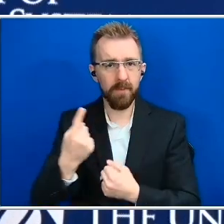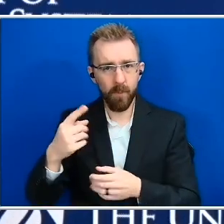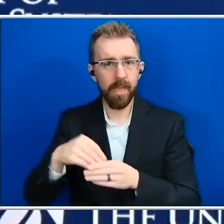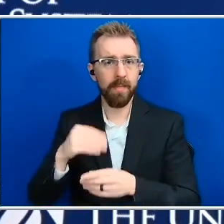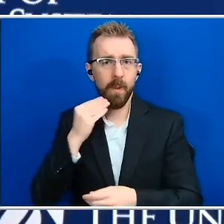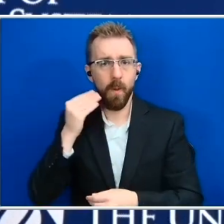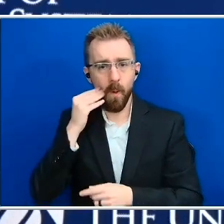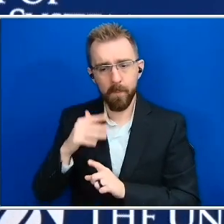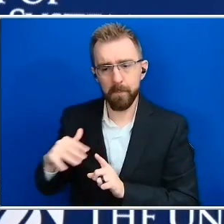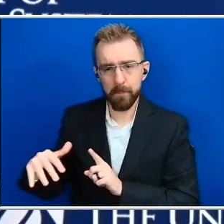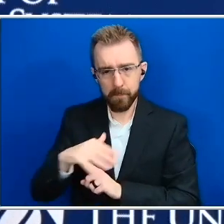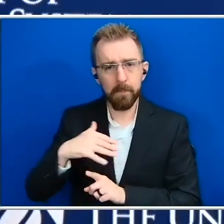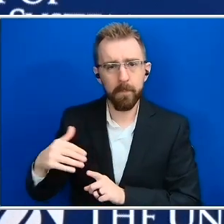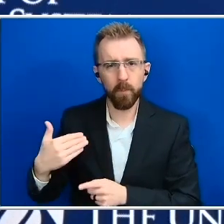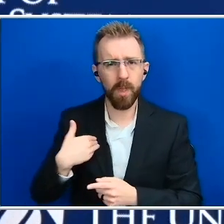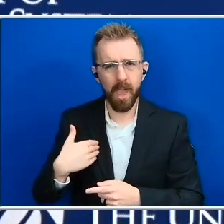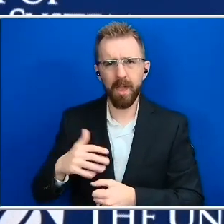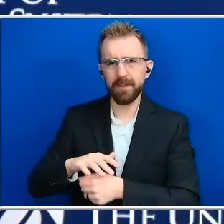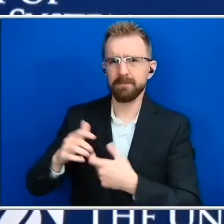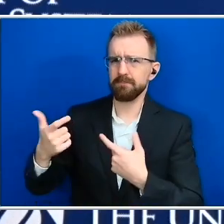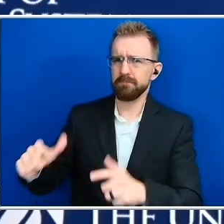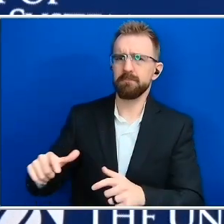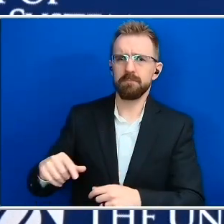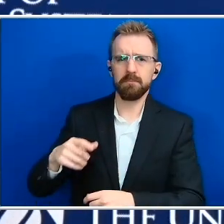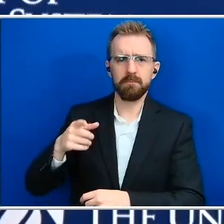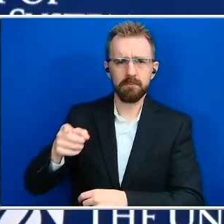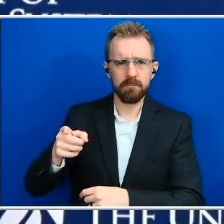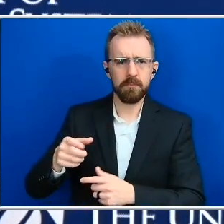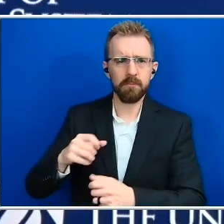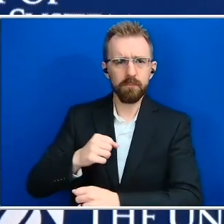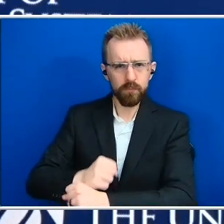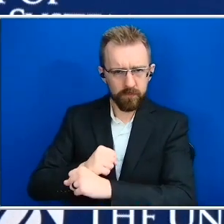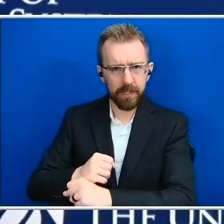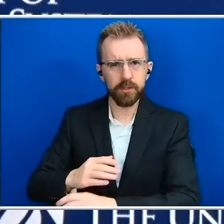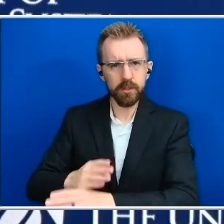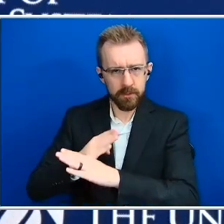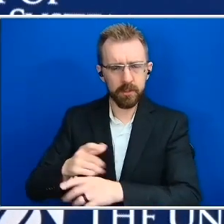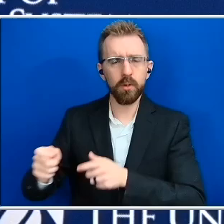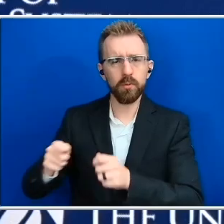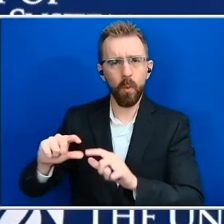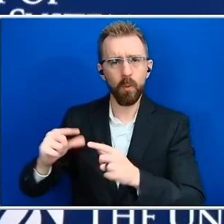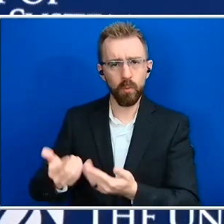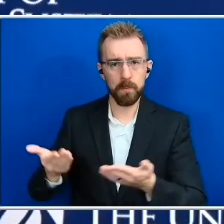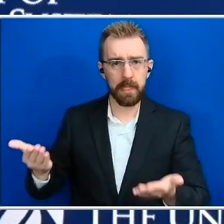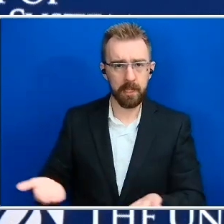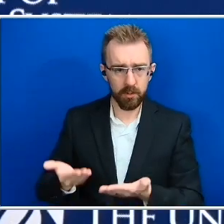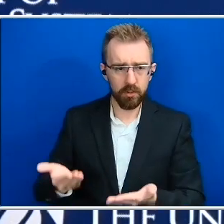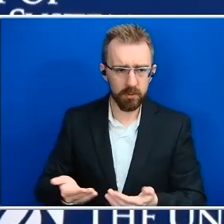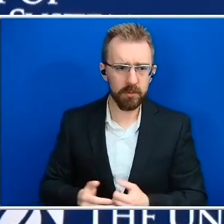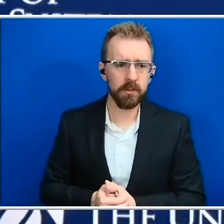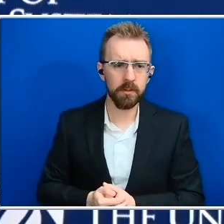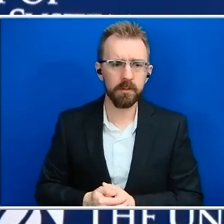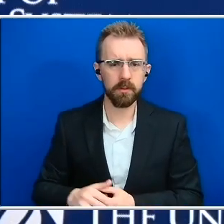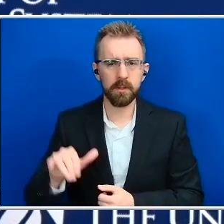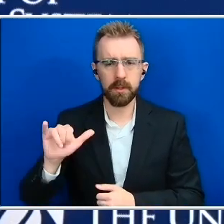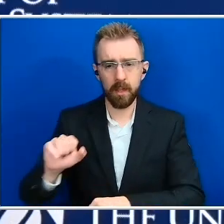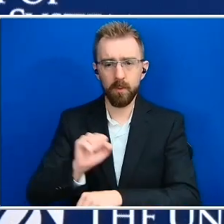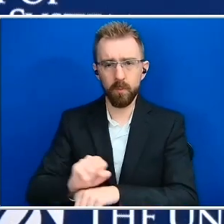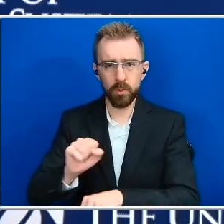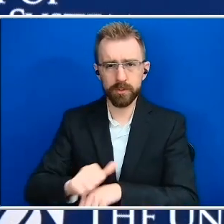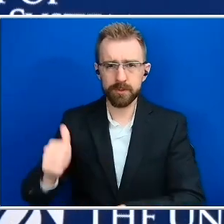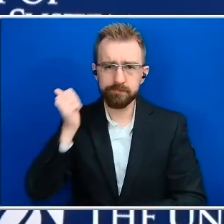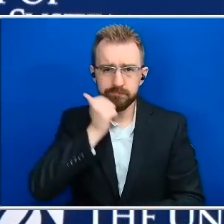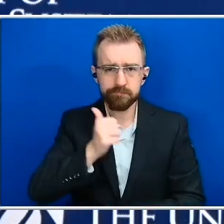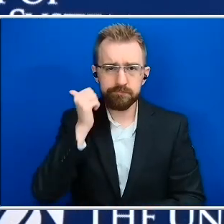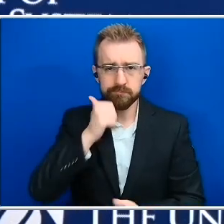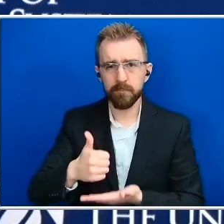infection prevention and control group here. You know, that works daily to help reduce the risk of